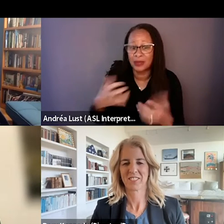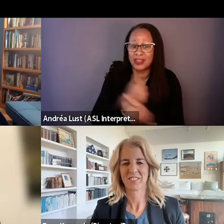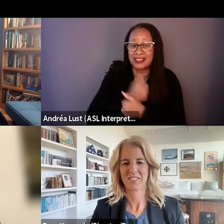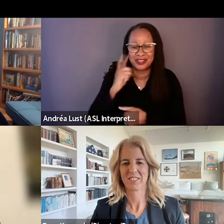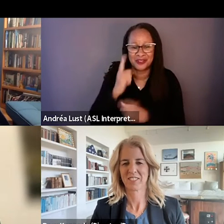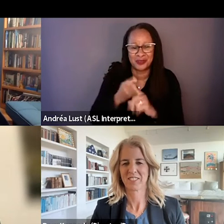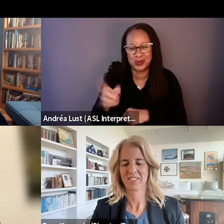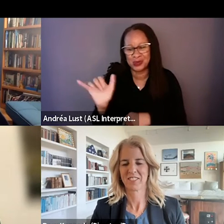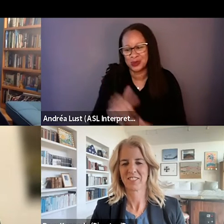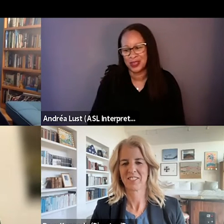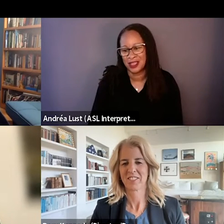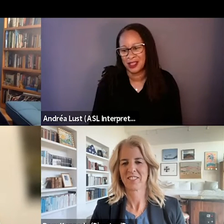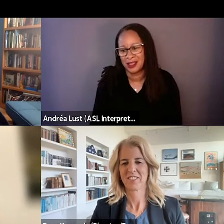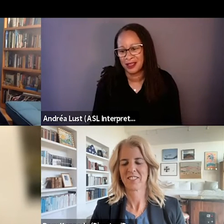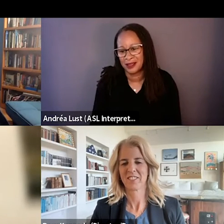from you.